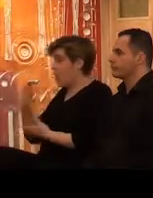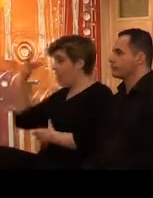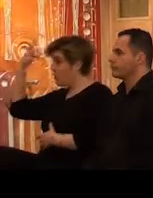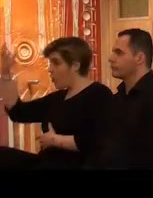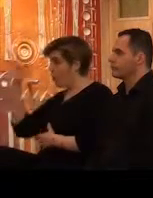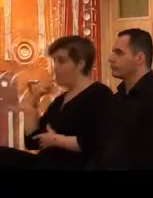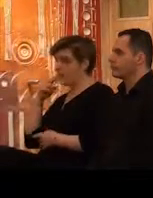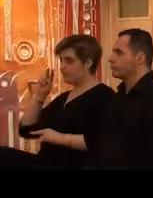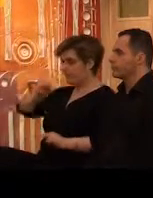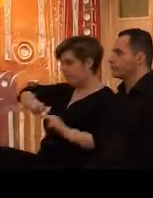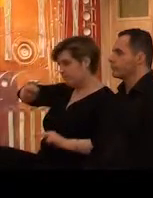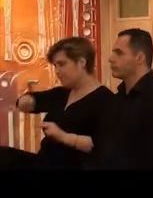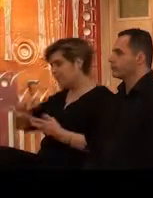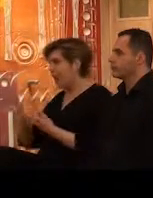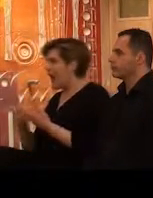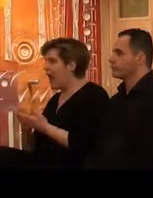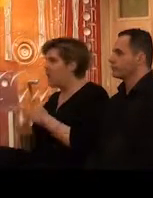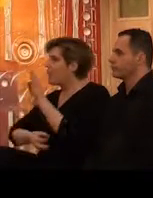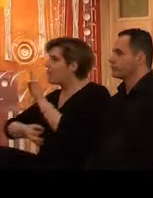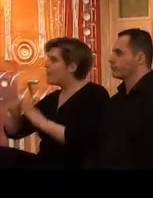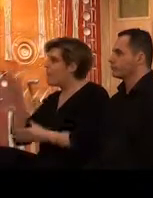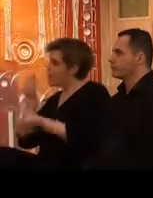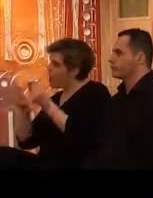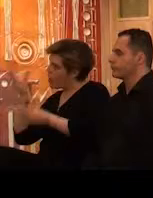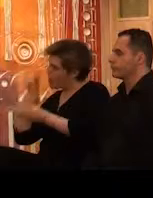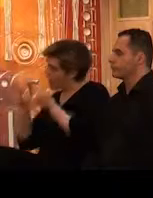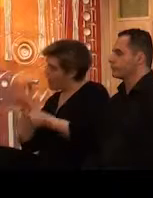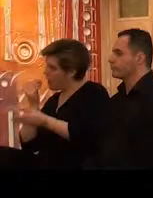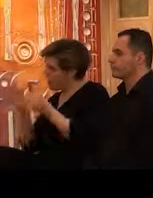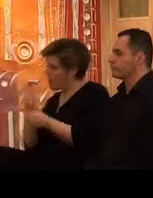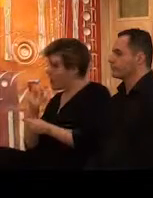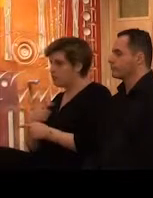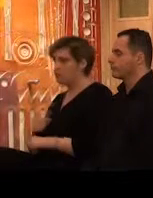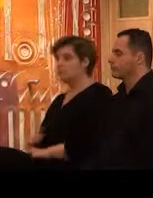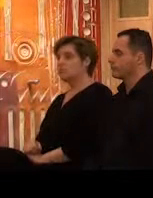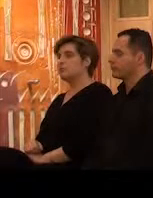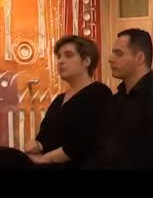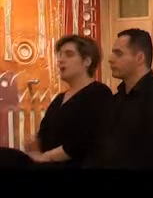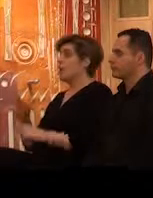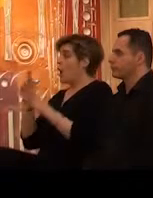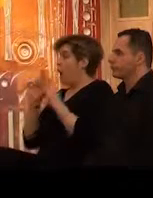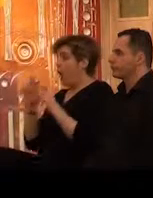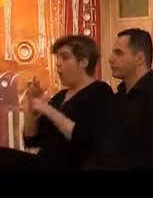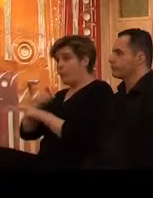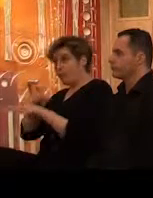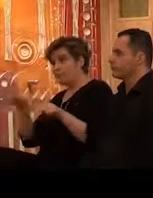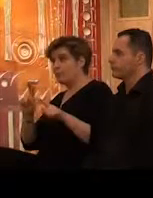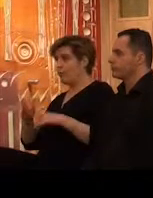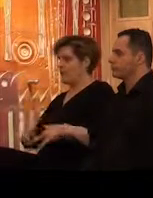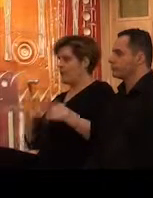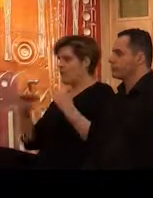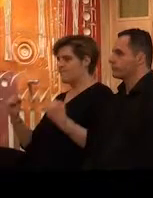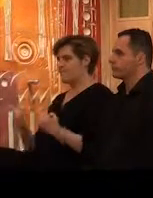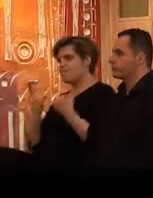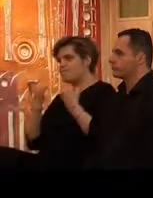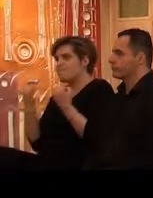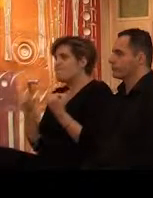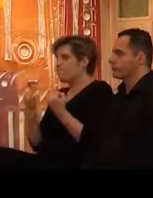make learning better. And I hope from what I tell you this morning, you will be encouraged that I've managed to kind of wheedle my way in